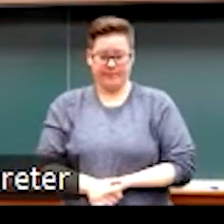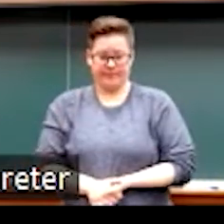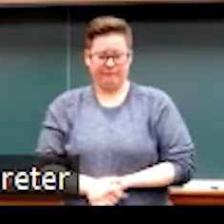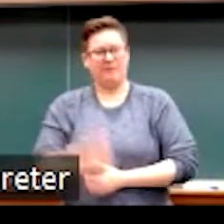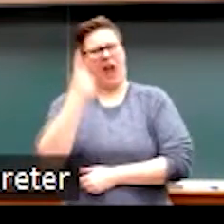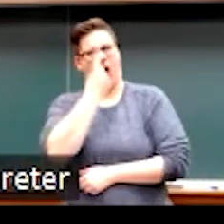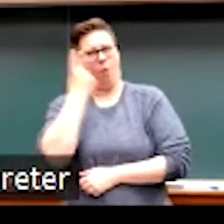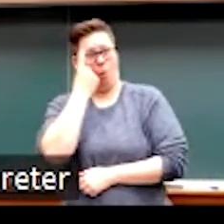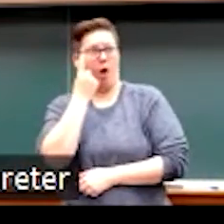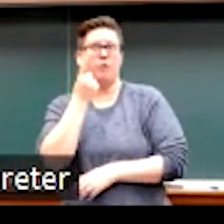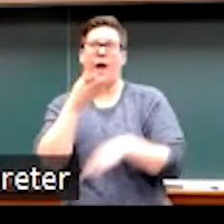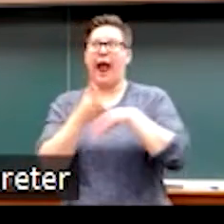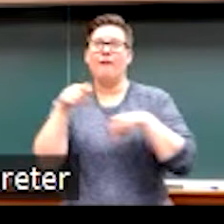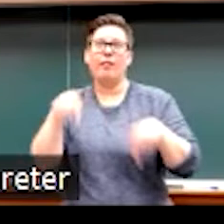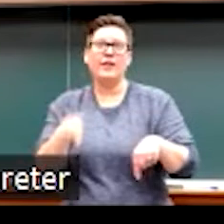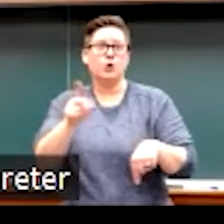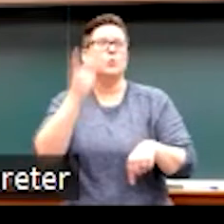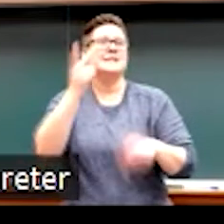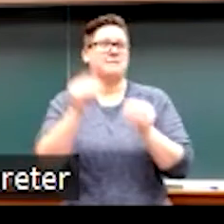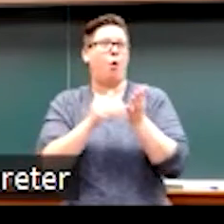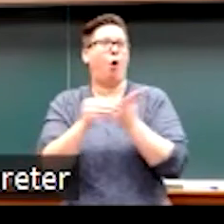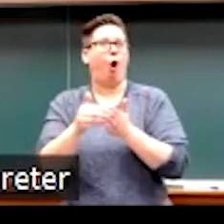I wonder if after this, you might even catch more of this.